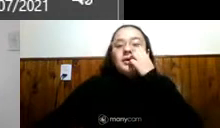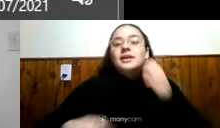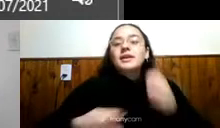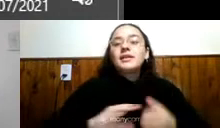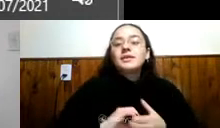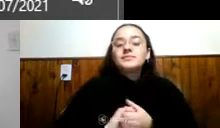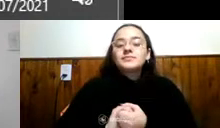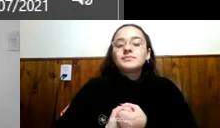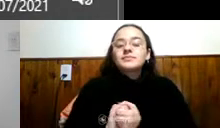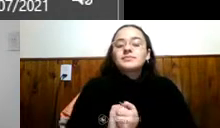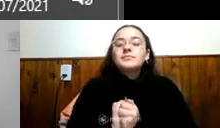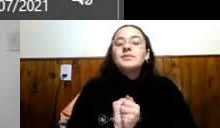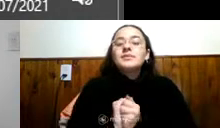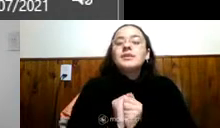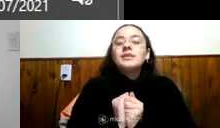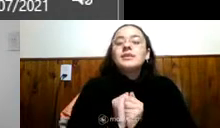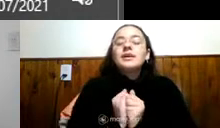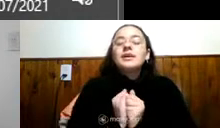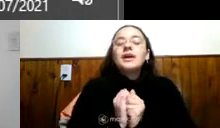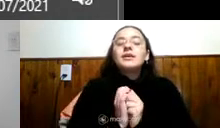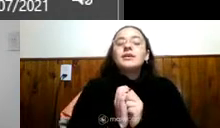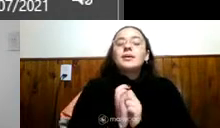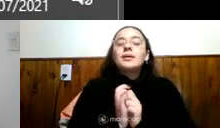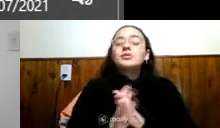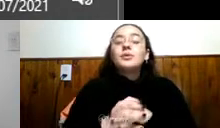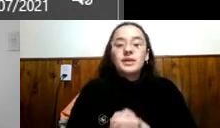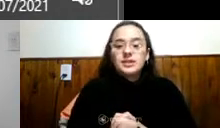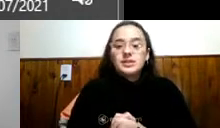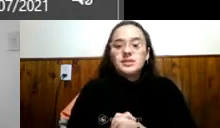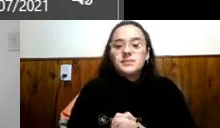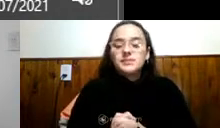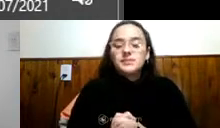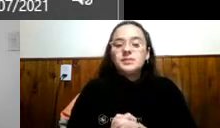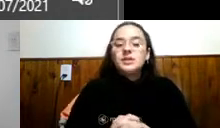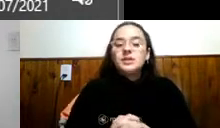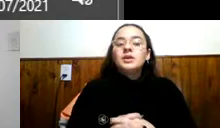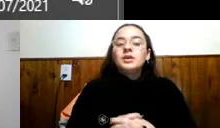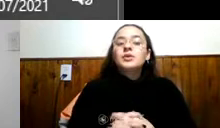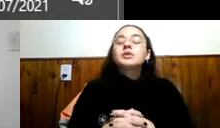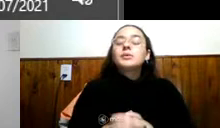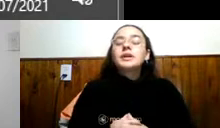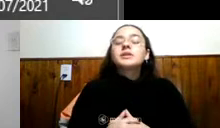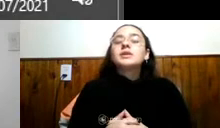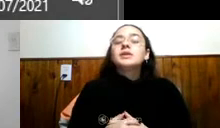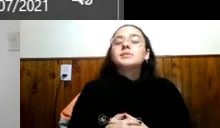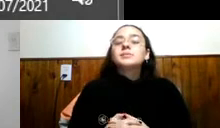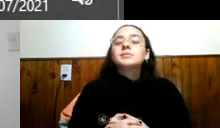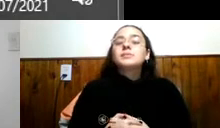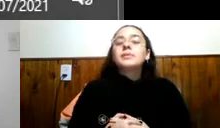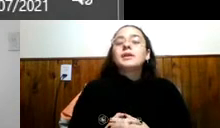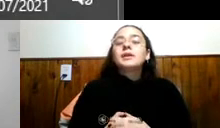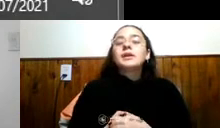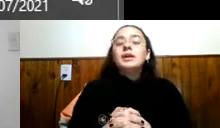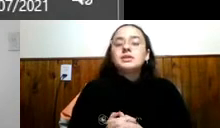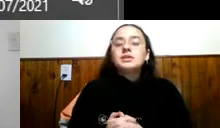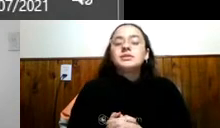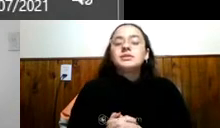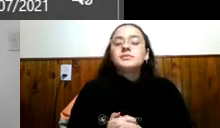Also, in Canada, there are cultural awareness. Cultural awareness is